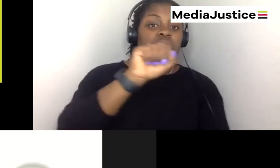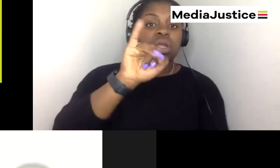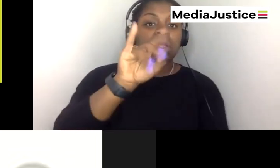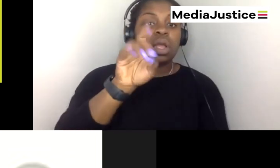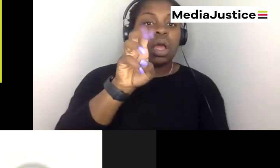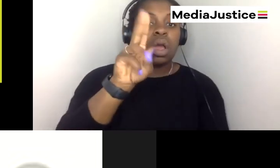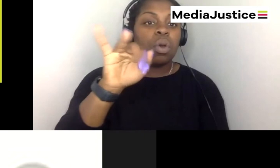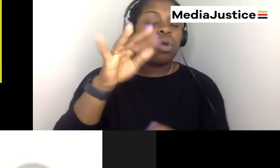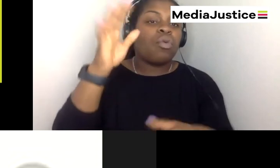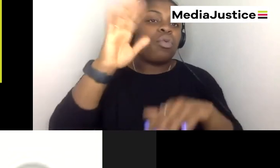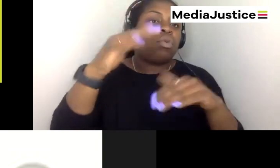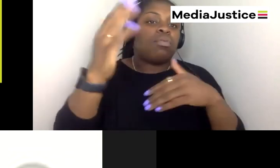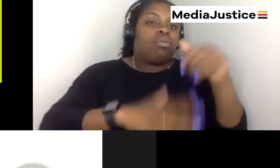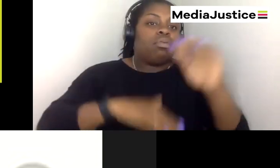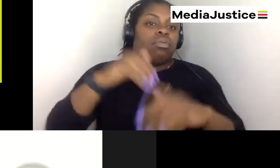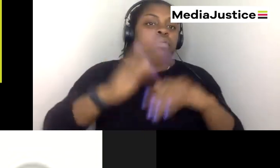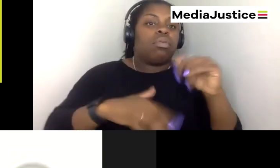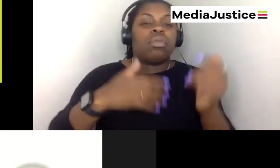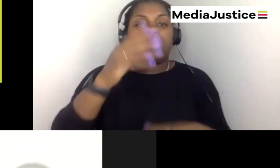forward.